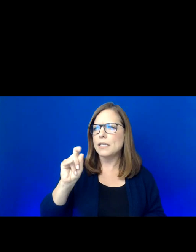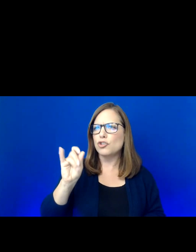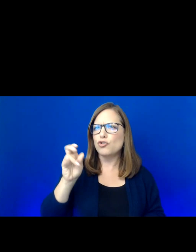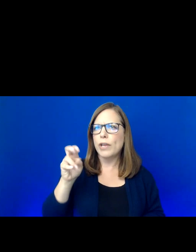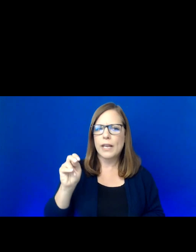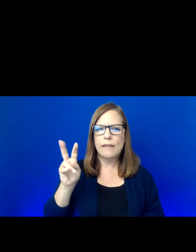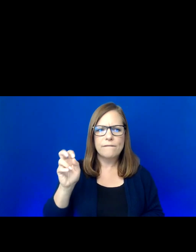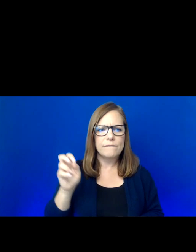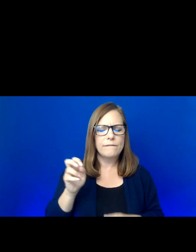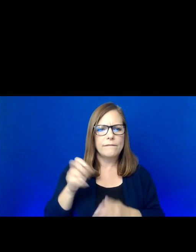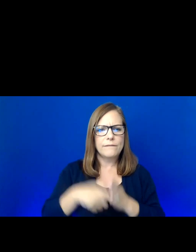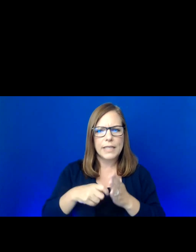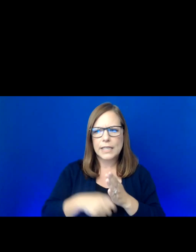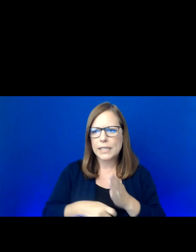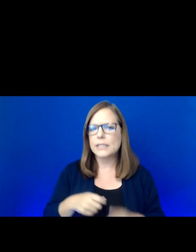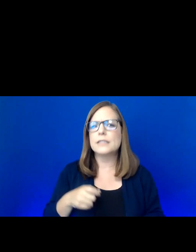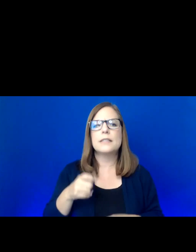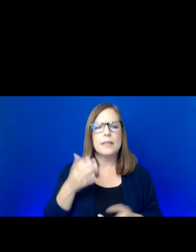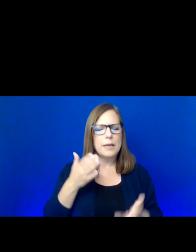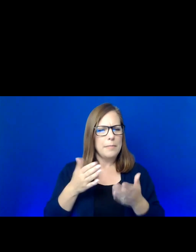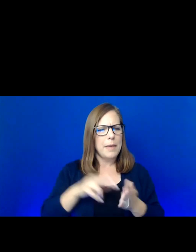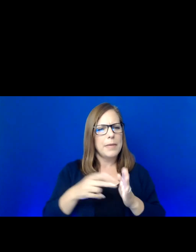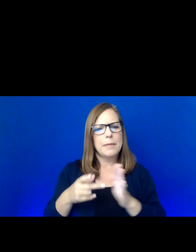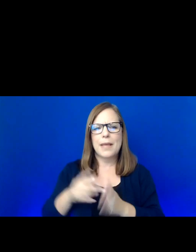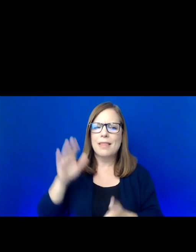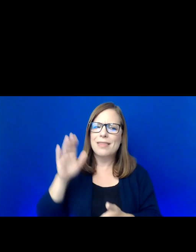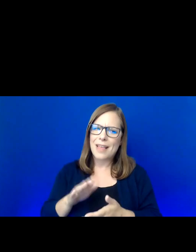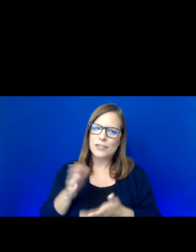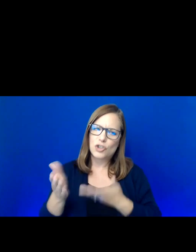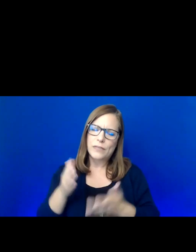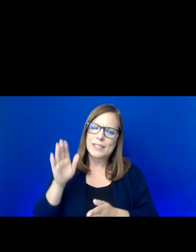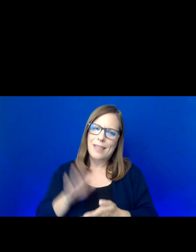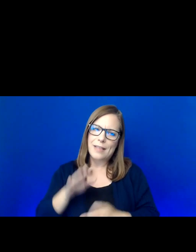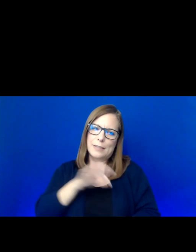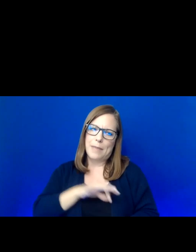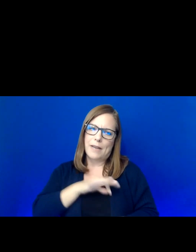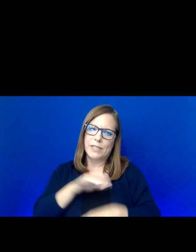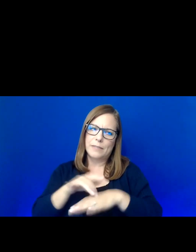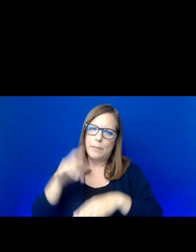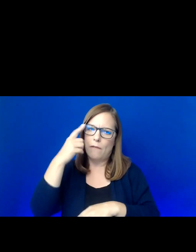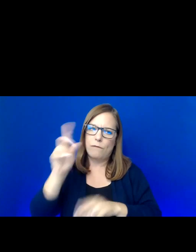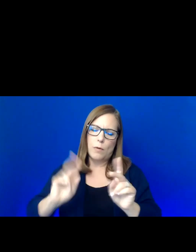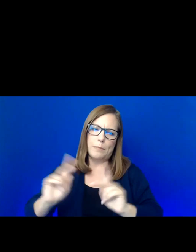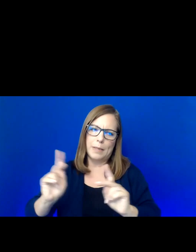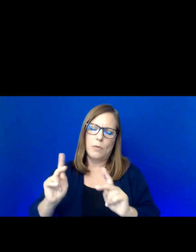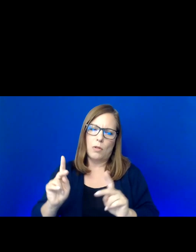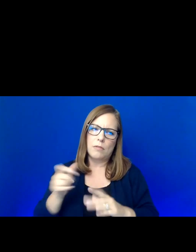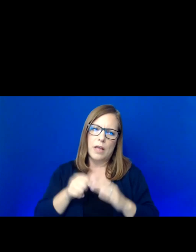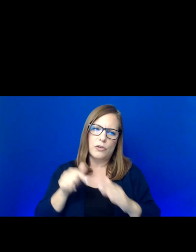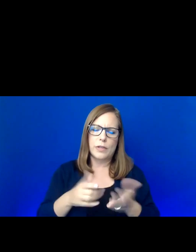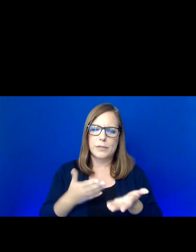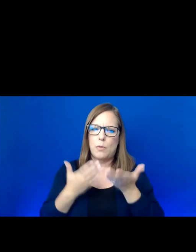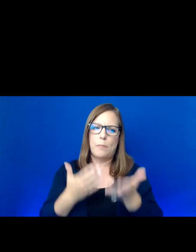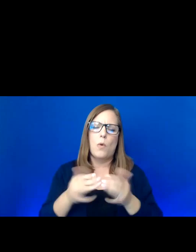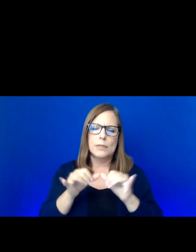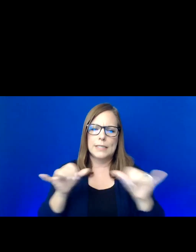result in less benefits being available to members of the aging public under the proposed system. Victoria, do you have